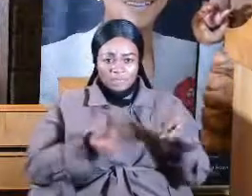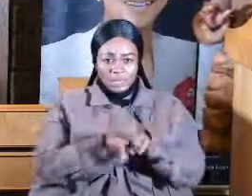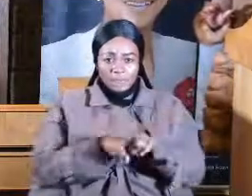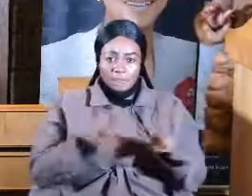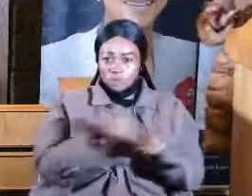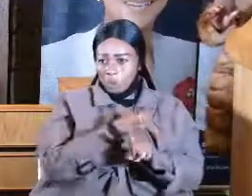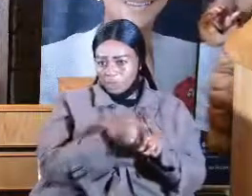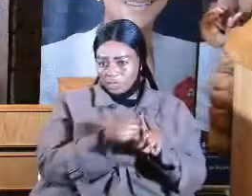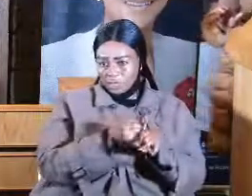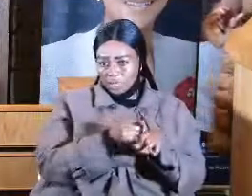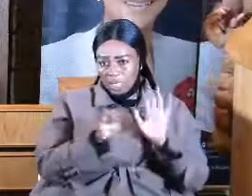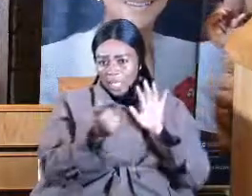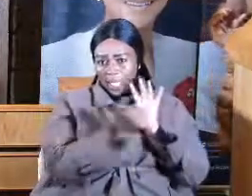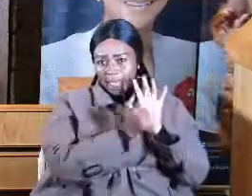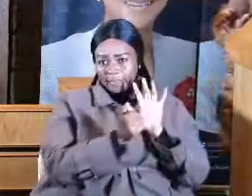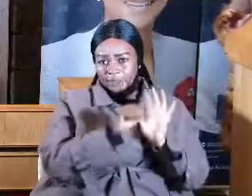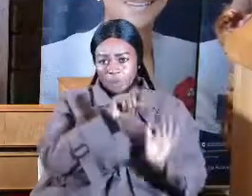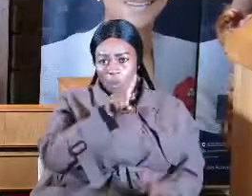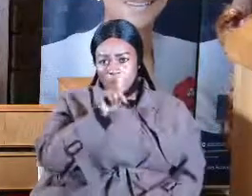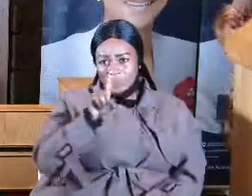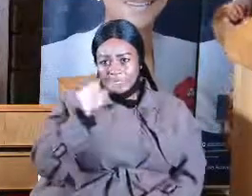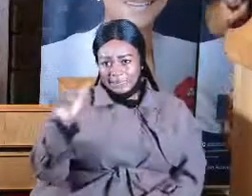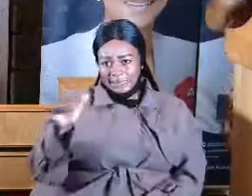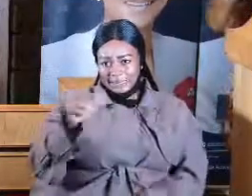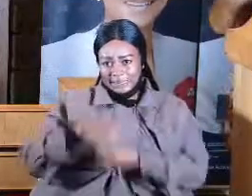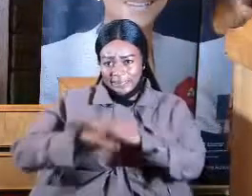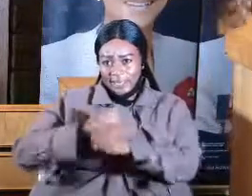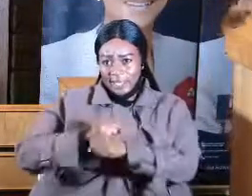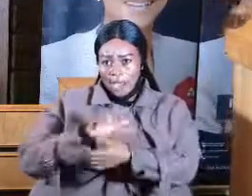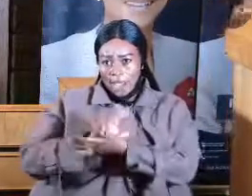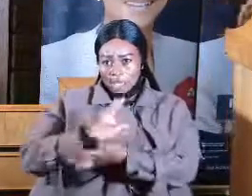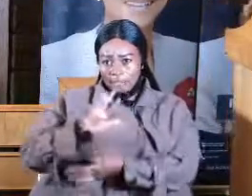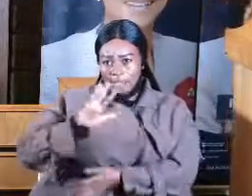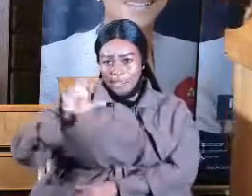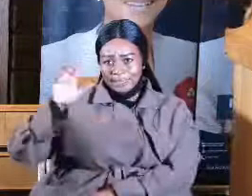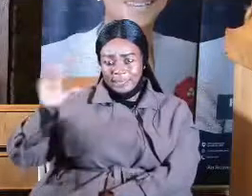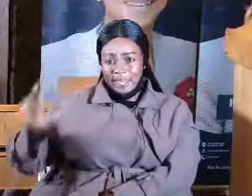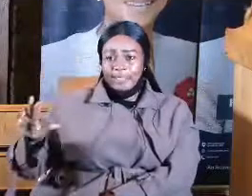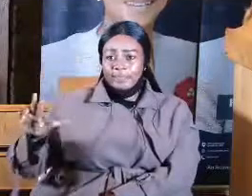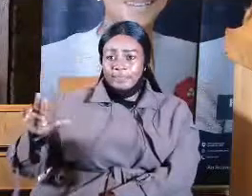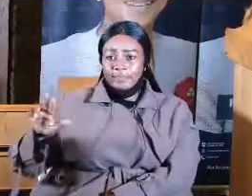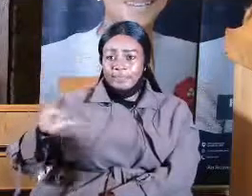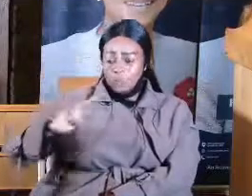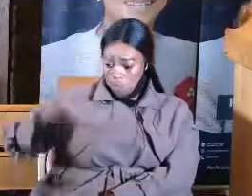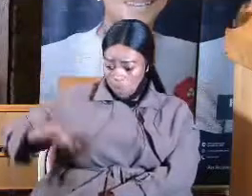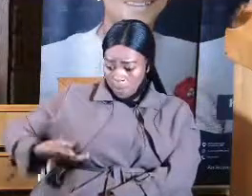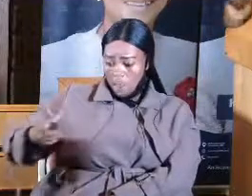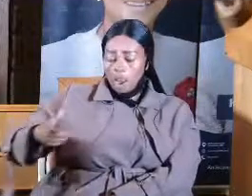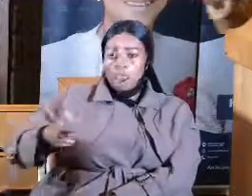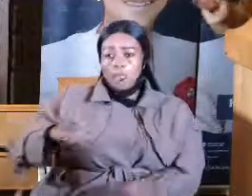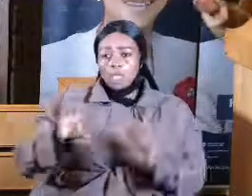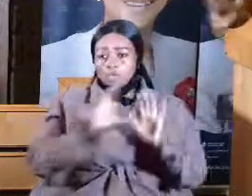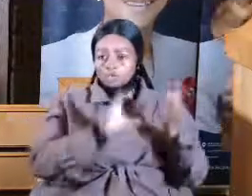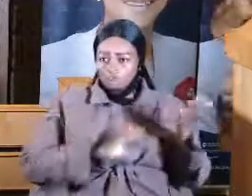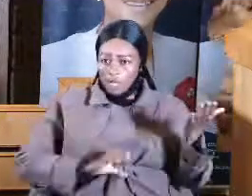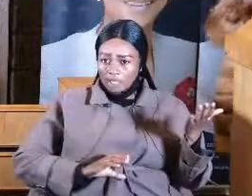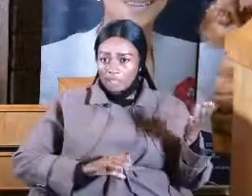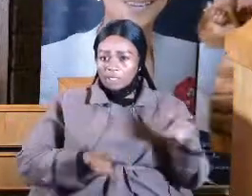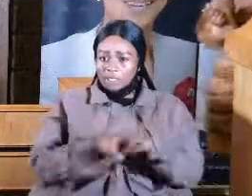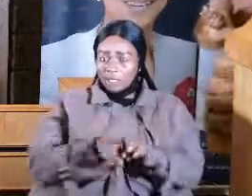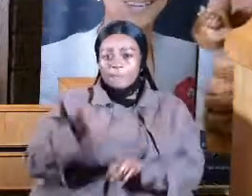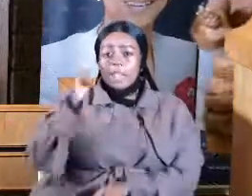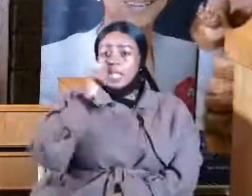Act 116 of 1998. It was because of the very Women Charter that is there. You look at Criminal